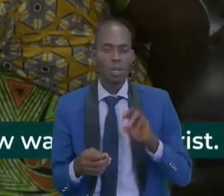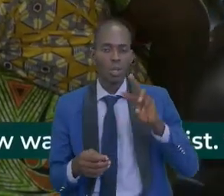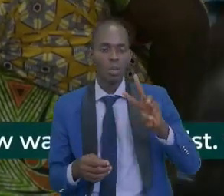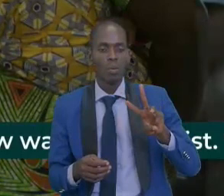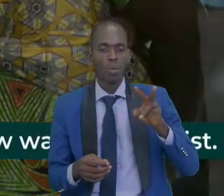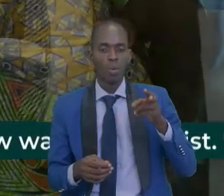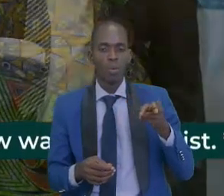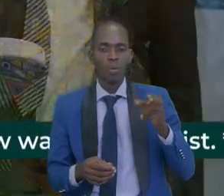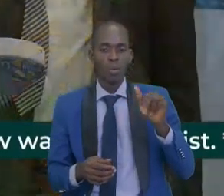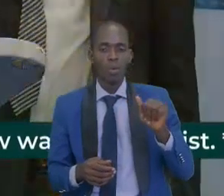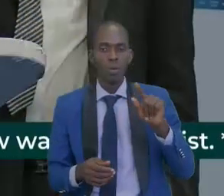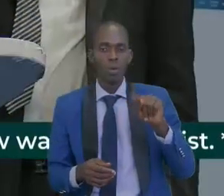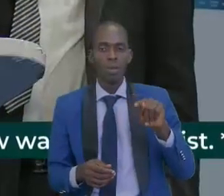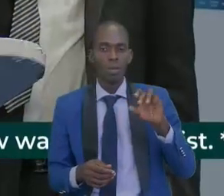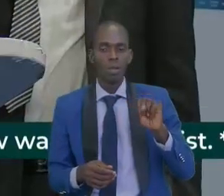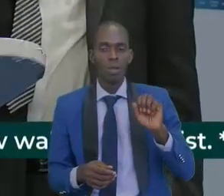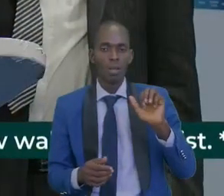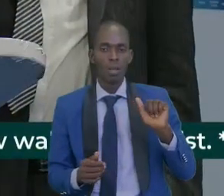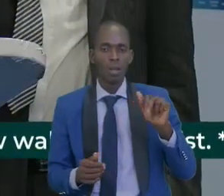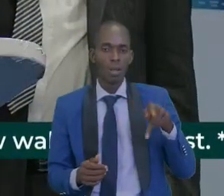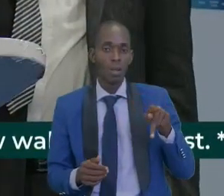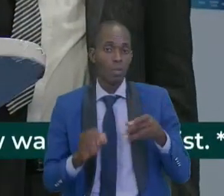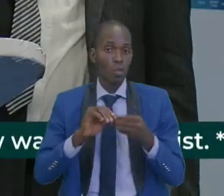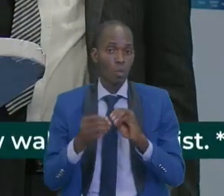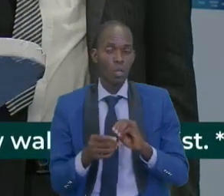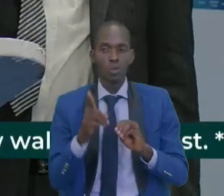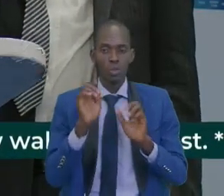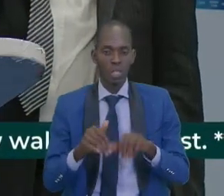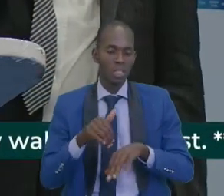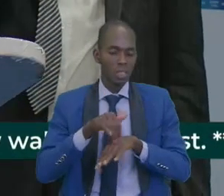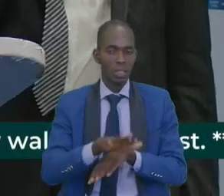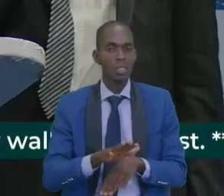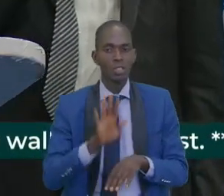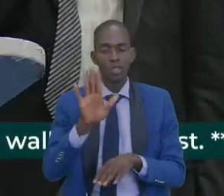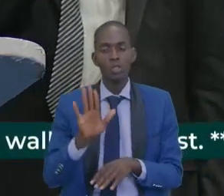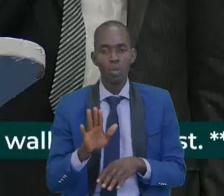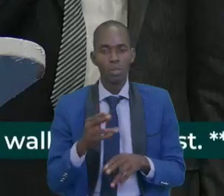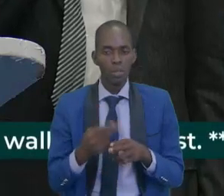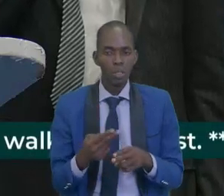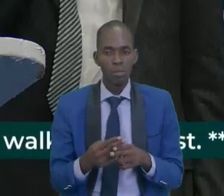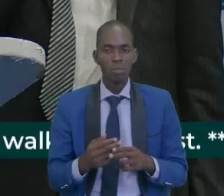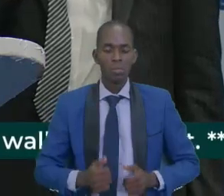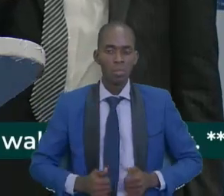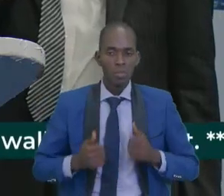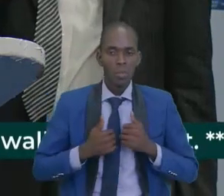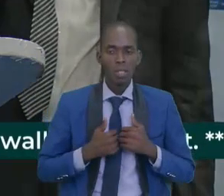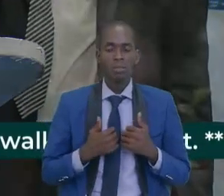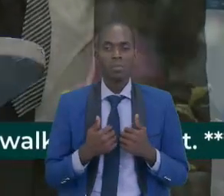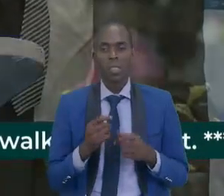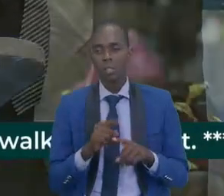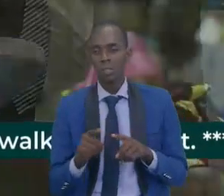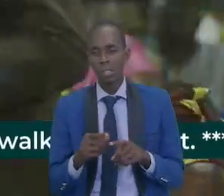your information to vous us. Vous nous envoyez vos informations. You send your information through that WhatsApp number.